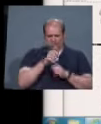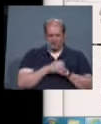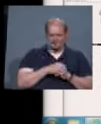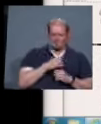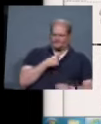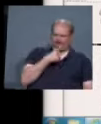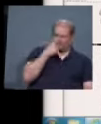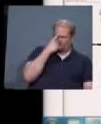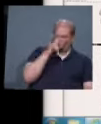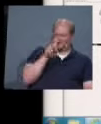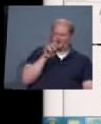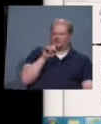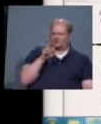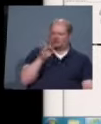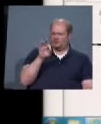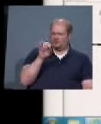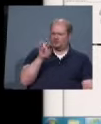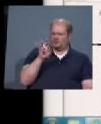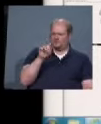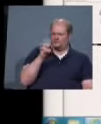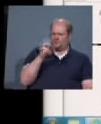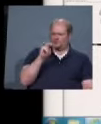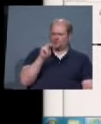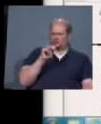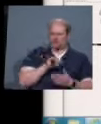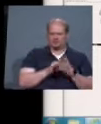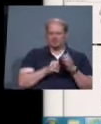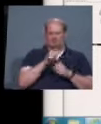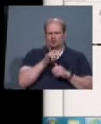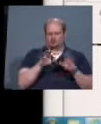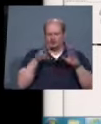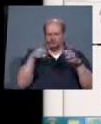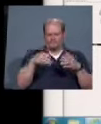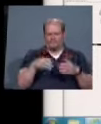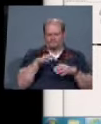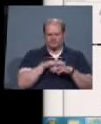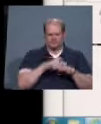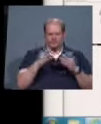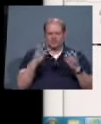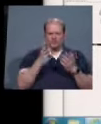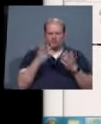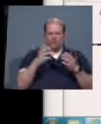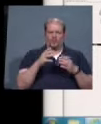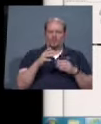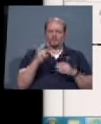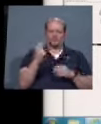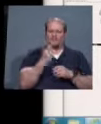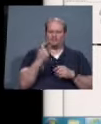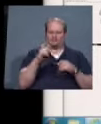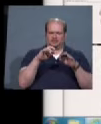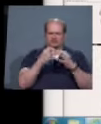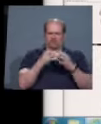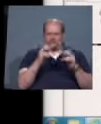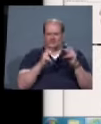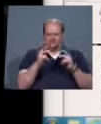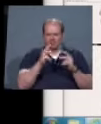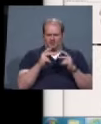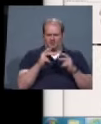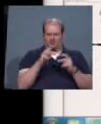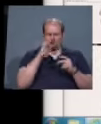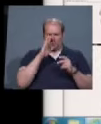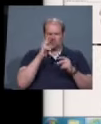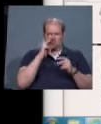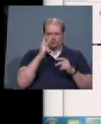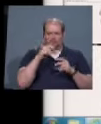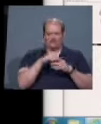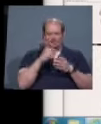I think, Director Fortson, they were mainly focusing on what the single-family residents would